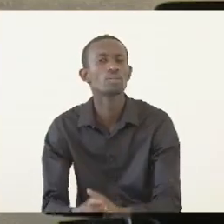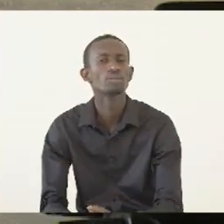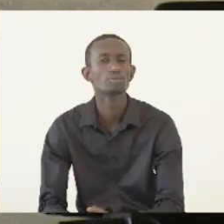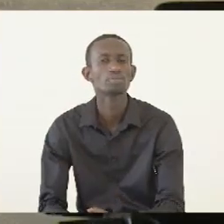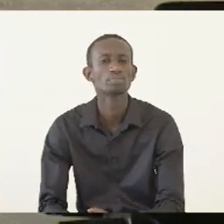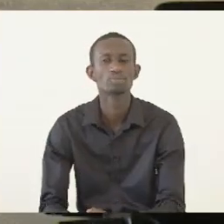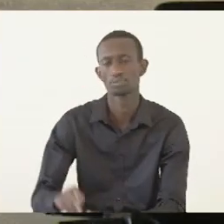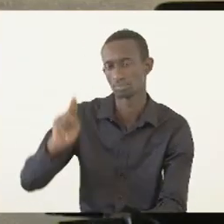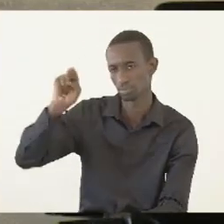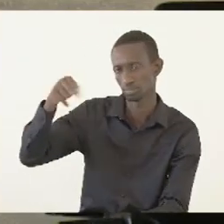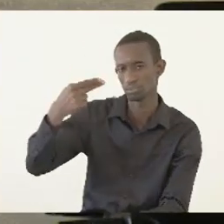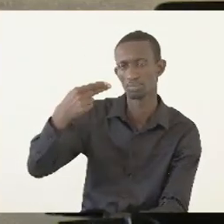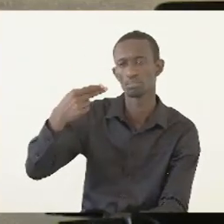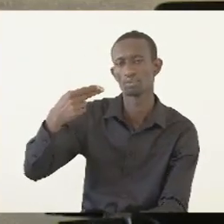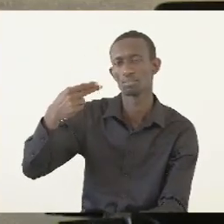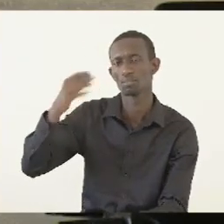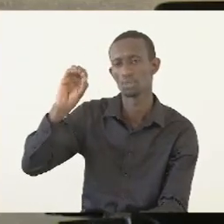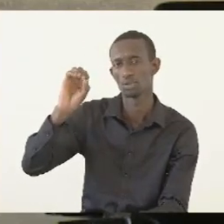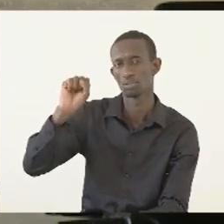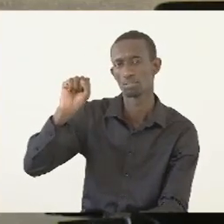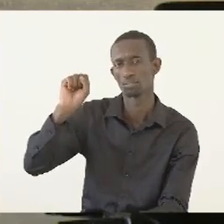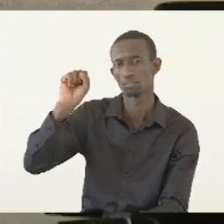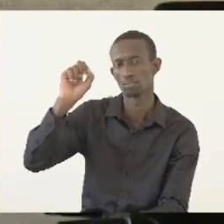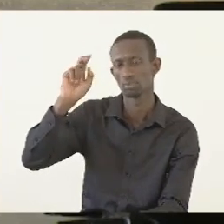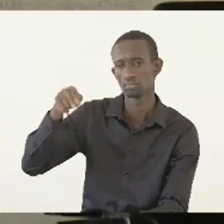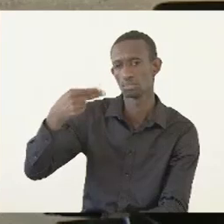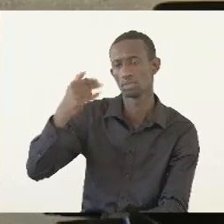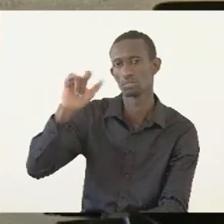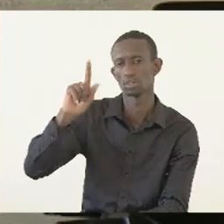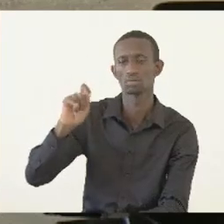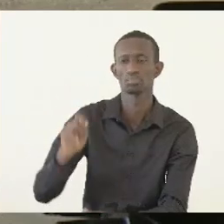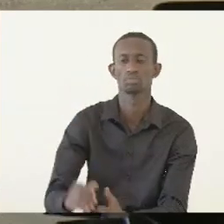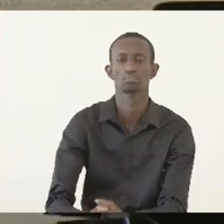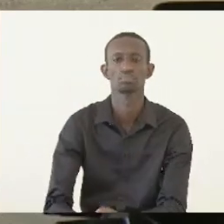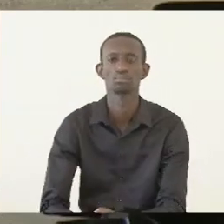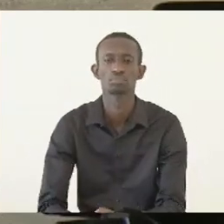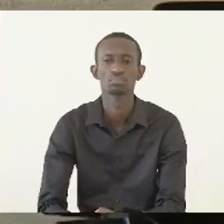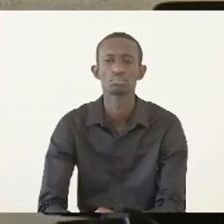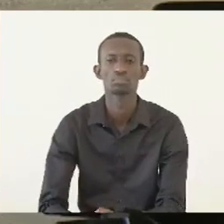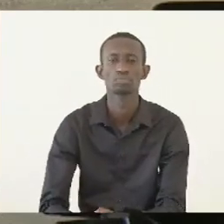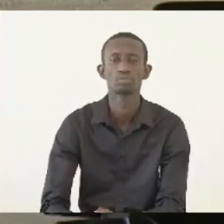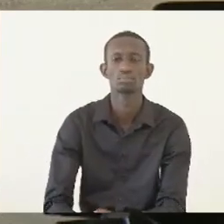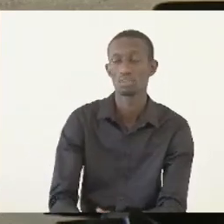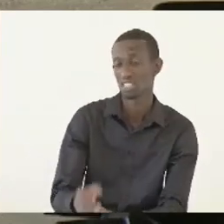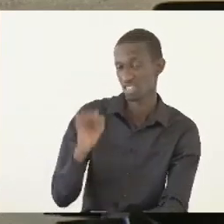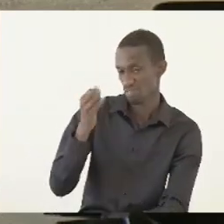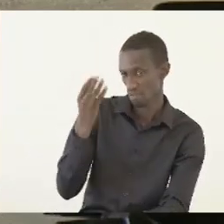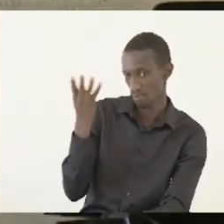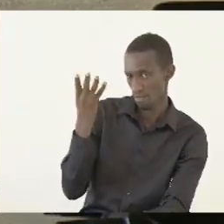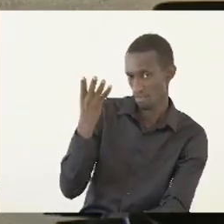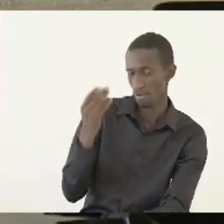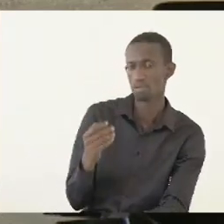phosphite. Phosphite, if it is 4, then it becomes,